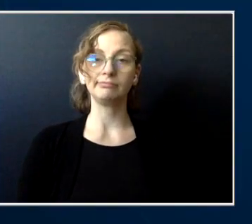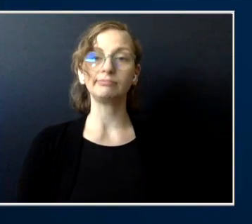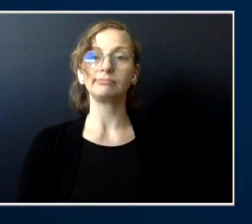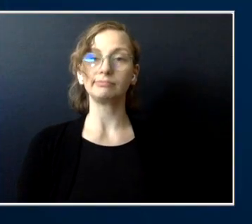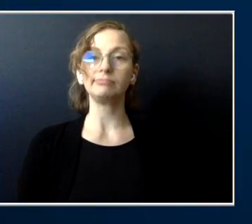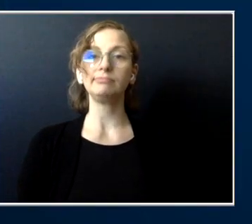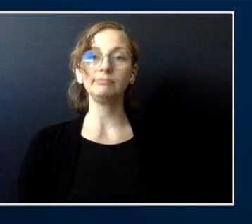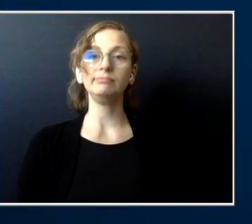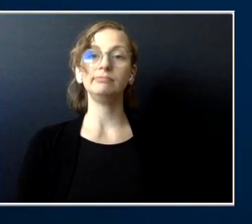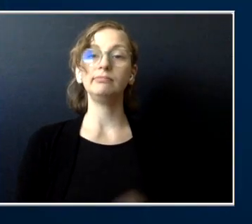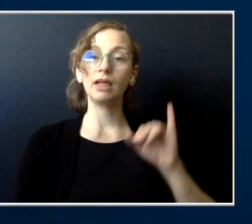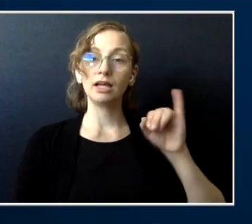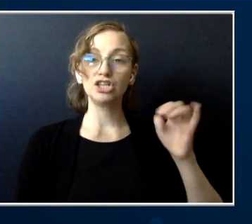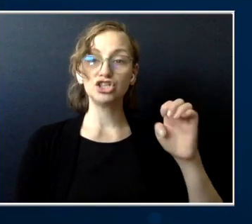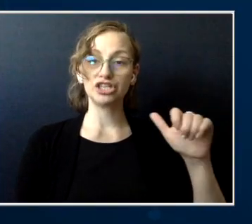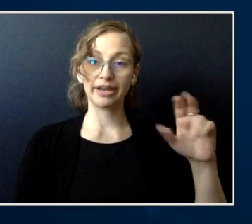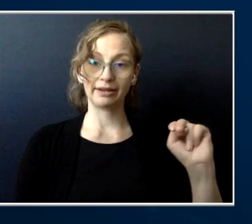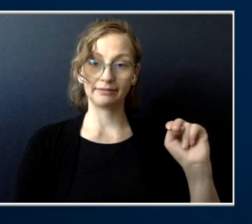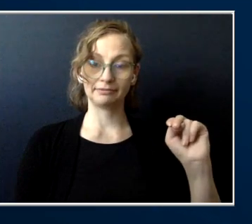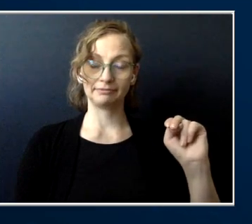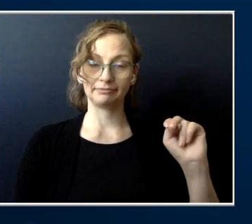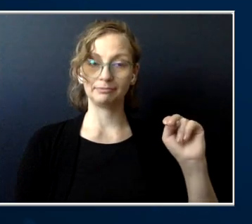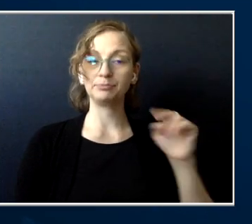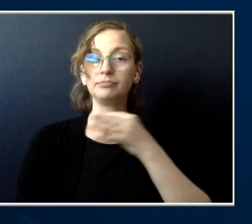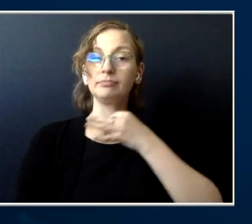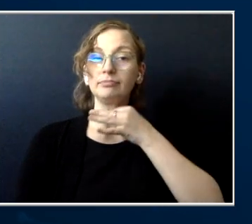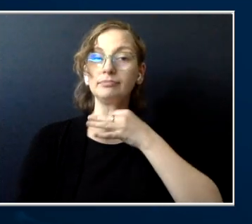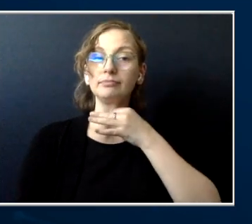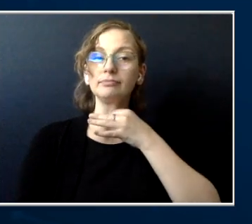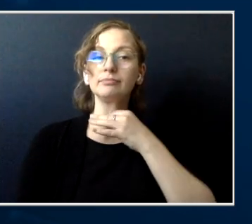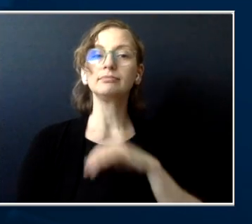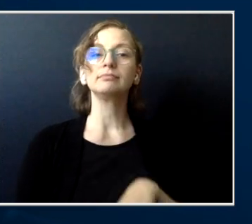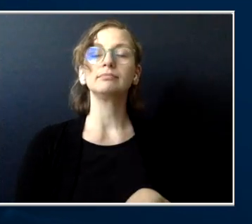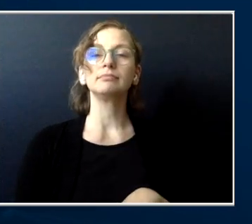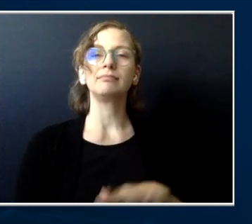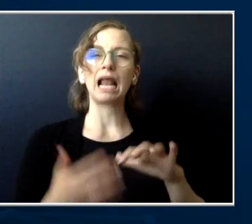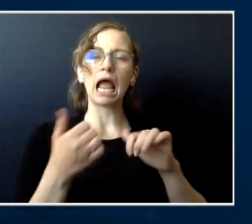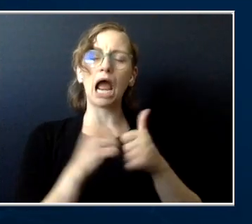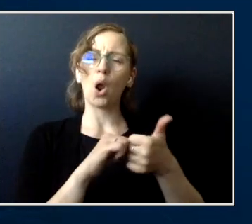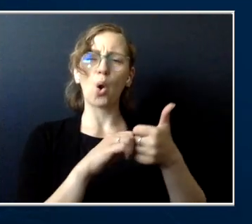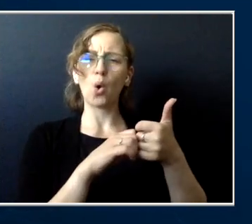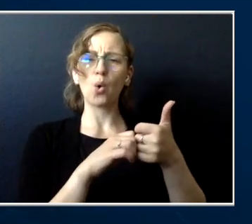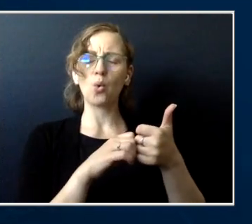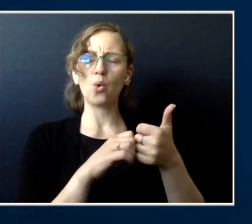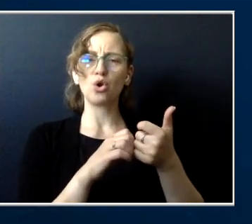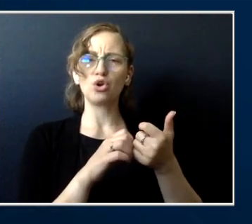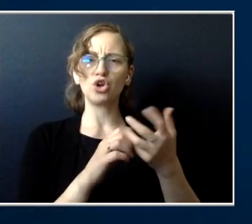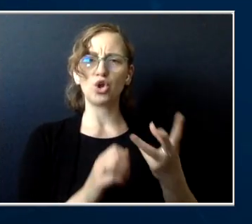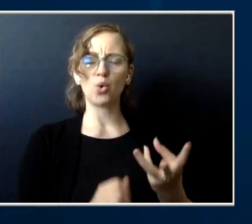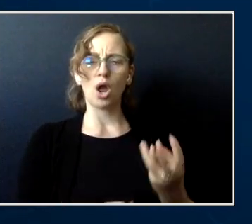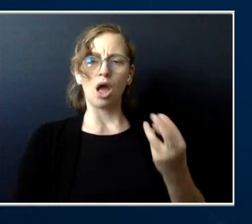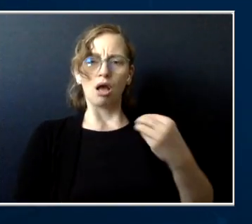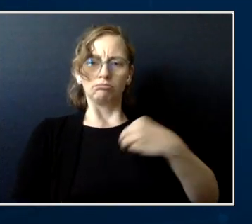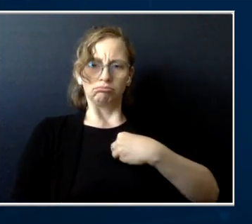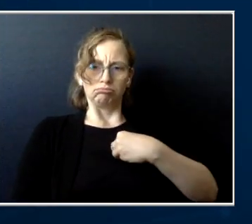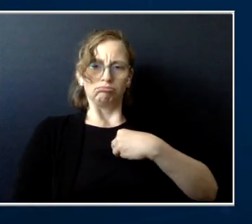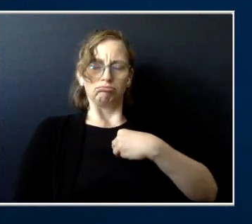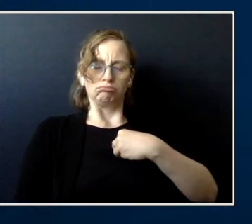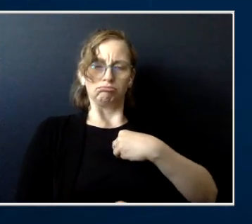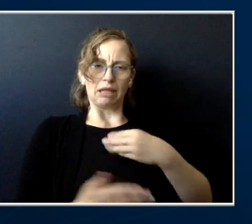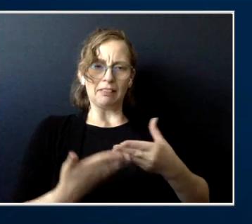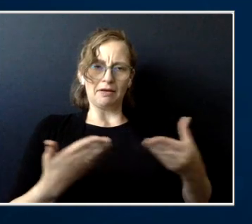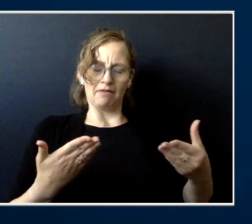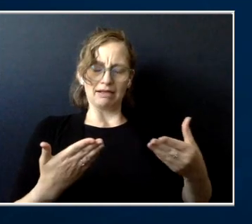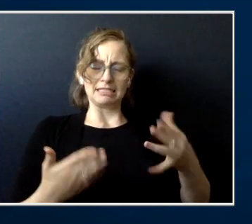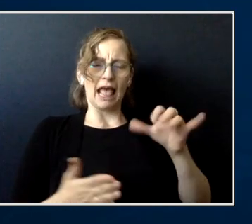Gene has a question. He would like some clarity on how you get the device into the chest and how long the procedure takes